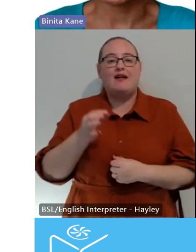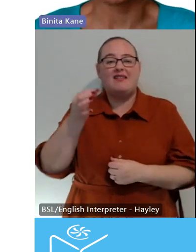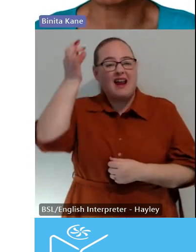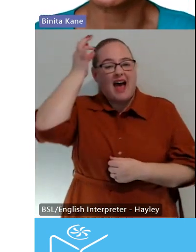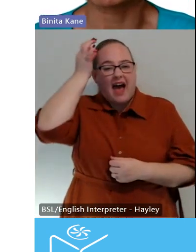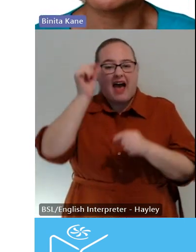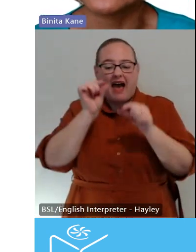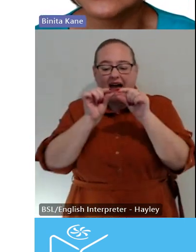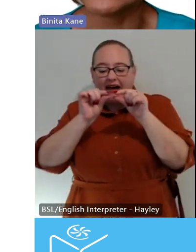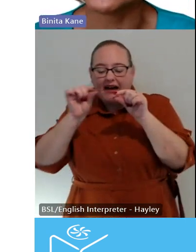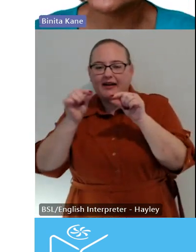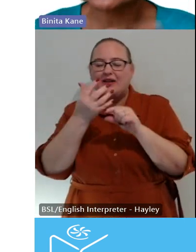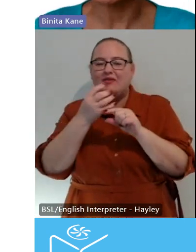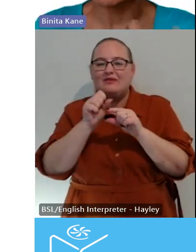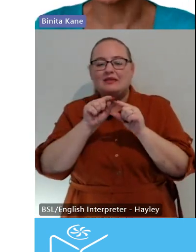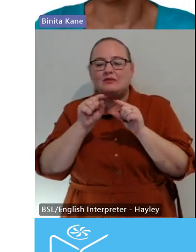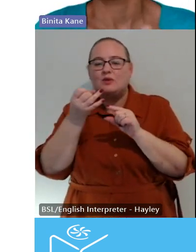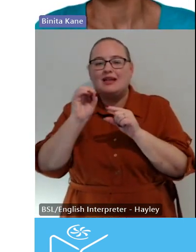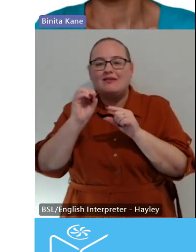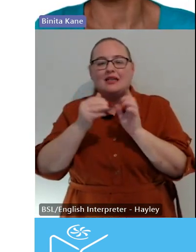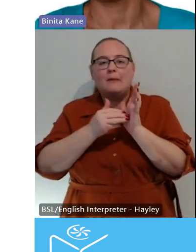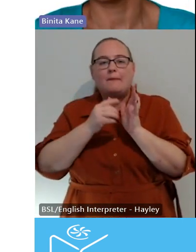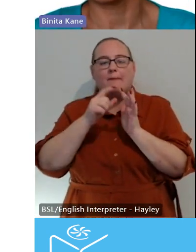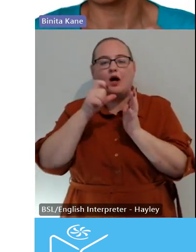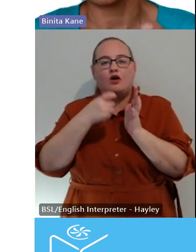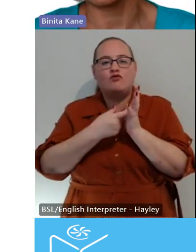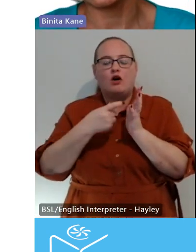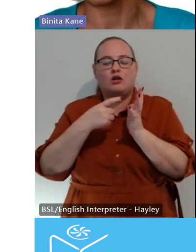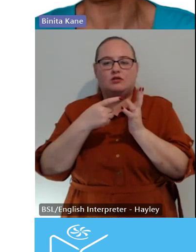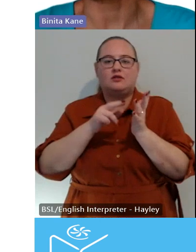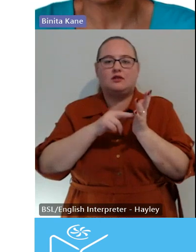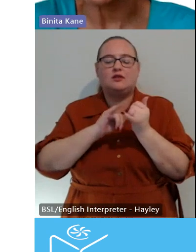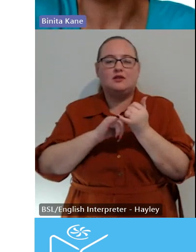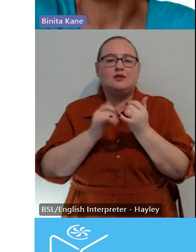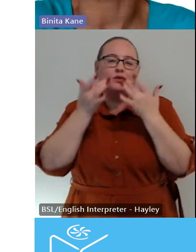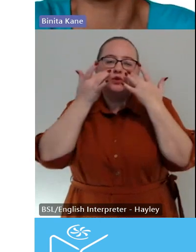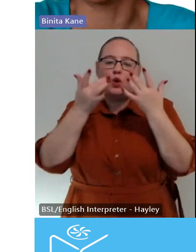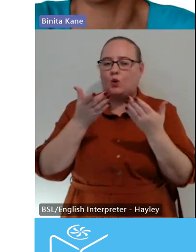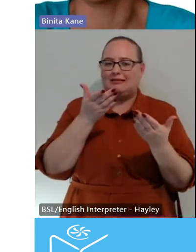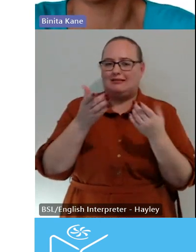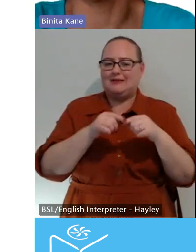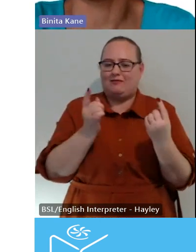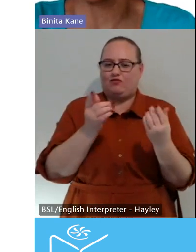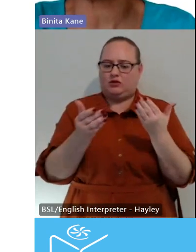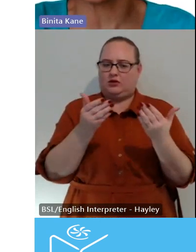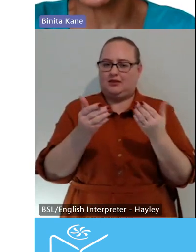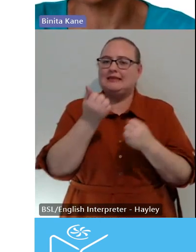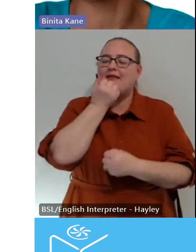around 50 to 70 microns in diameter, just to give you an idea of how tiny these particles are.